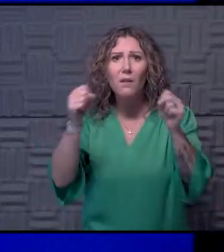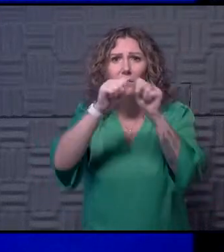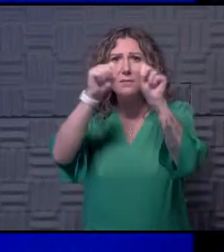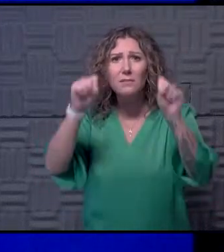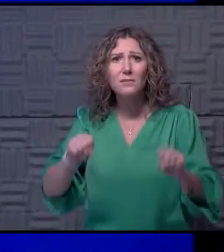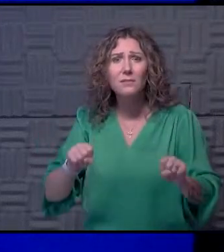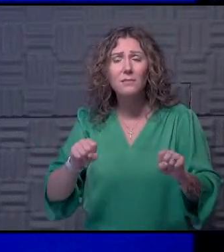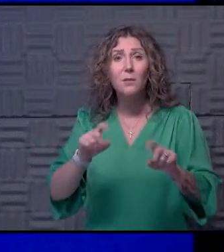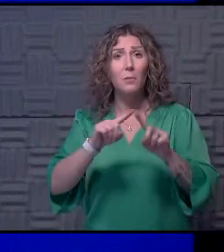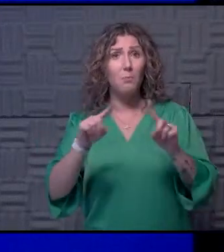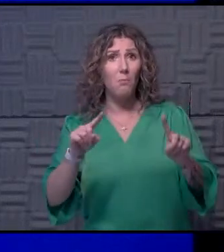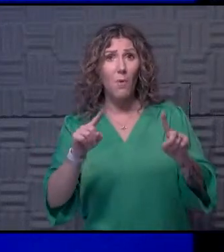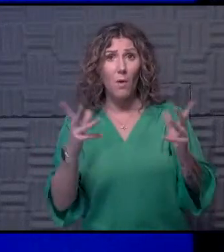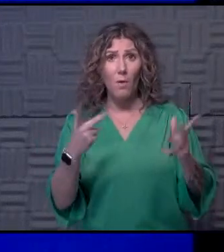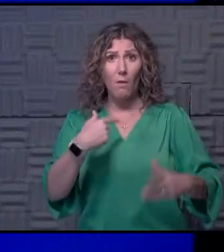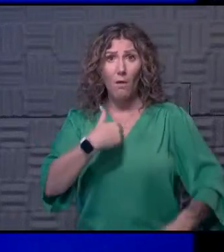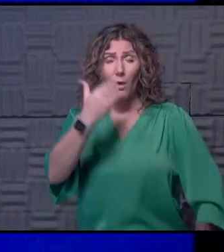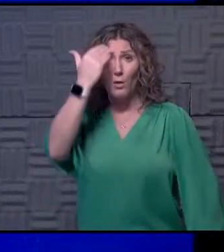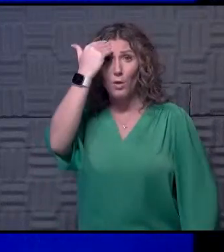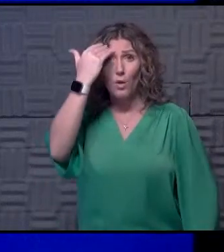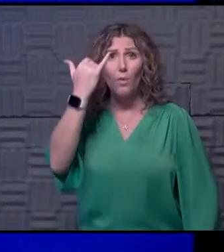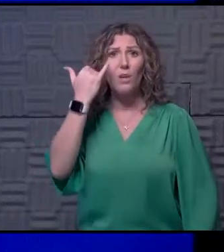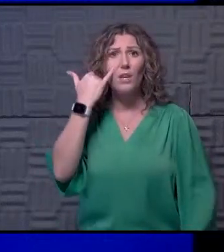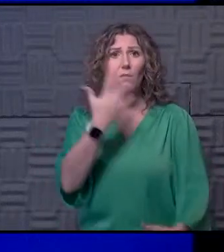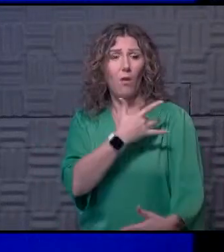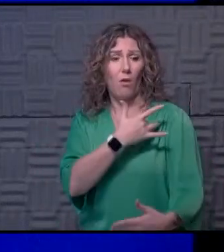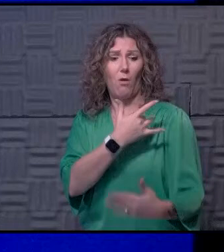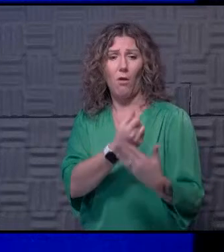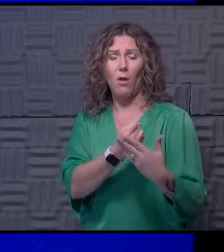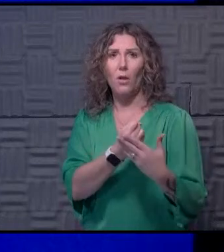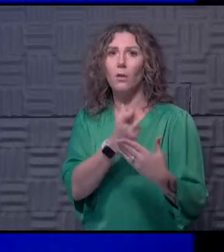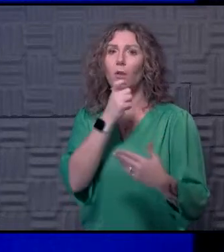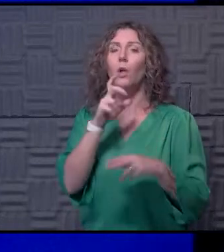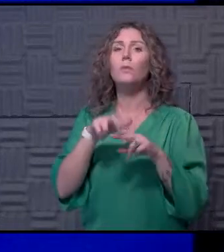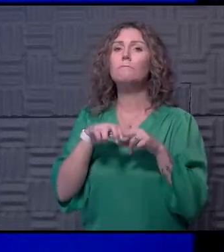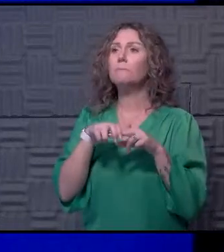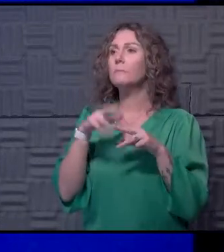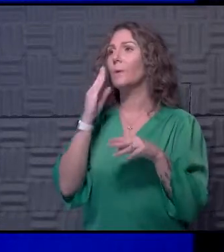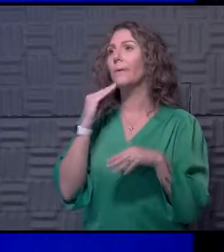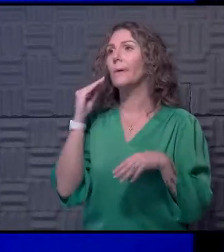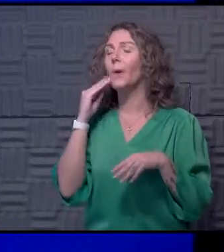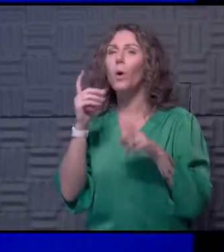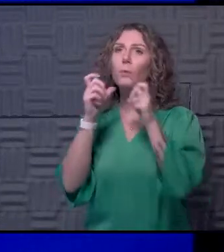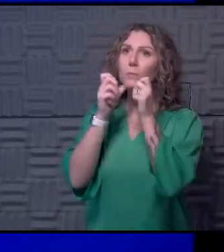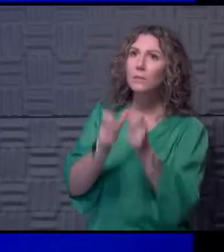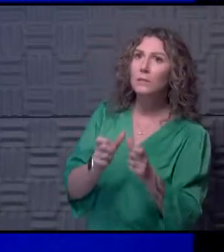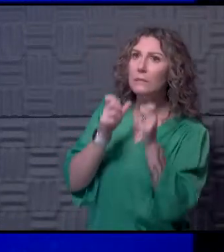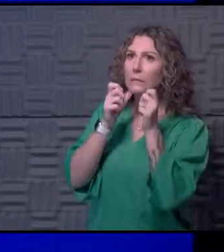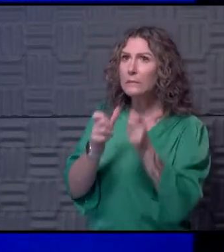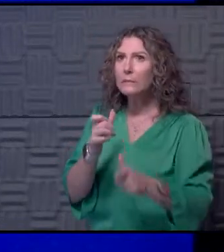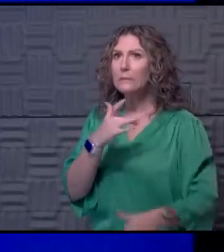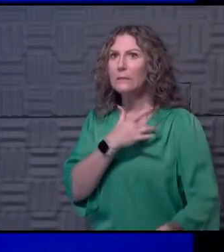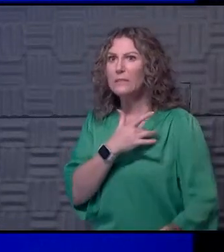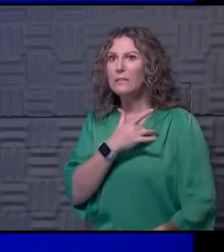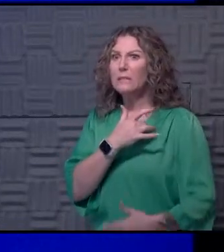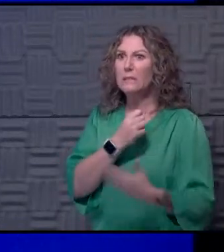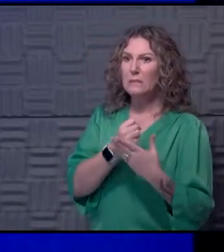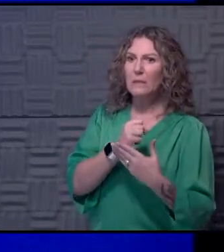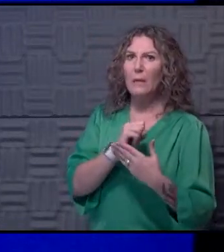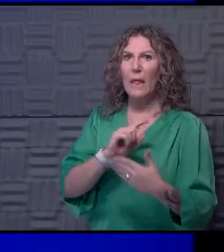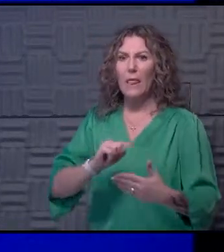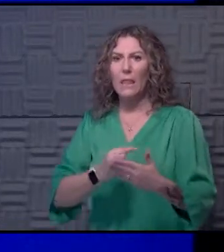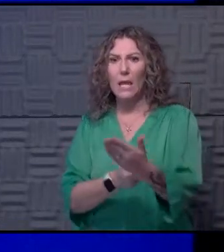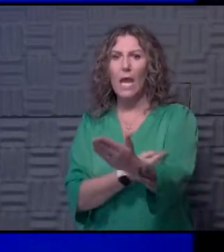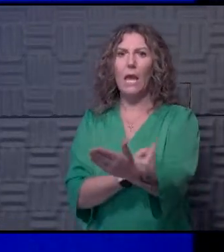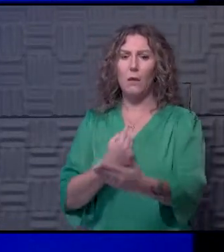know. If you have a heart attack, you don't sit at home and deny that a heart cath and surgery